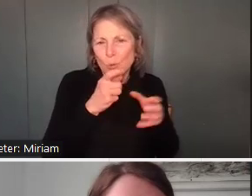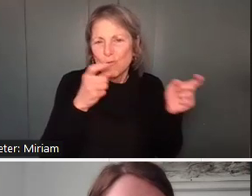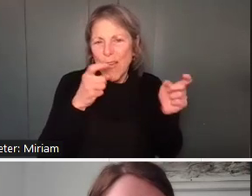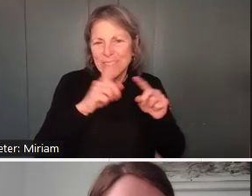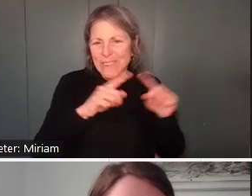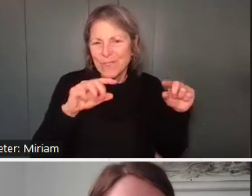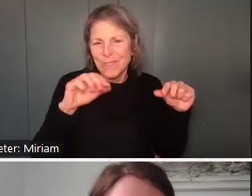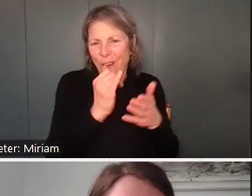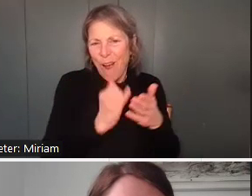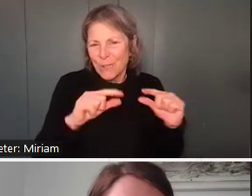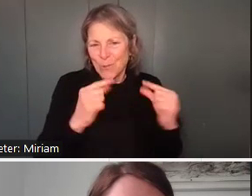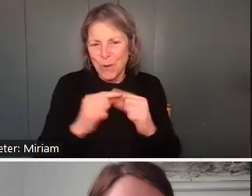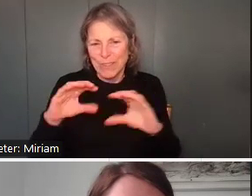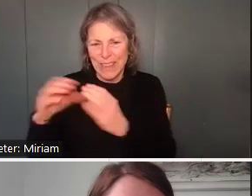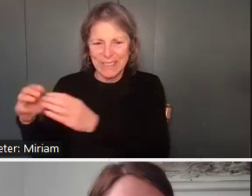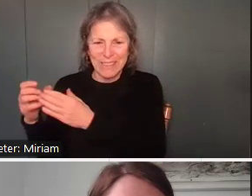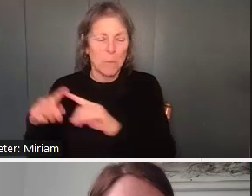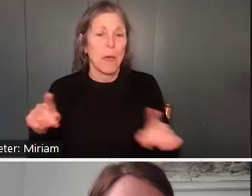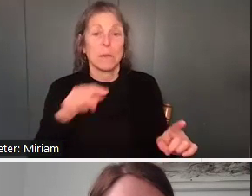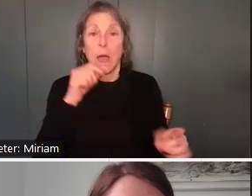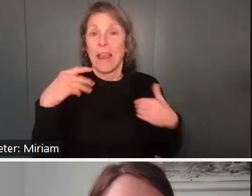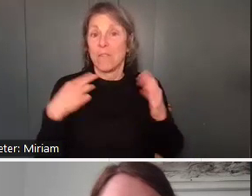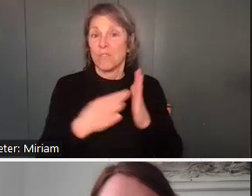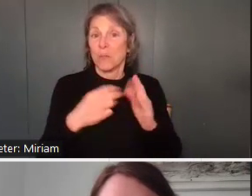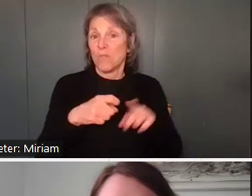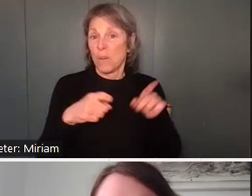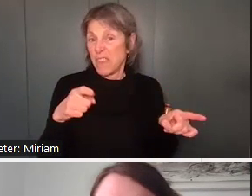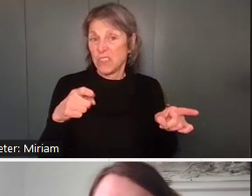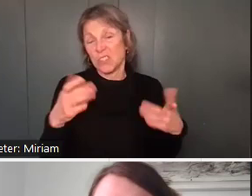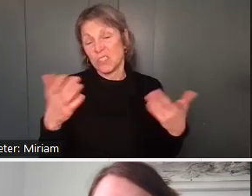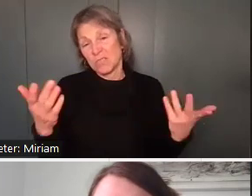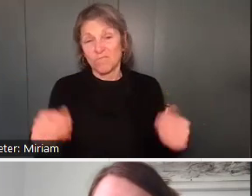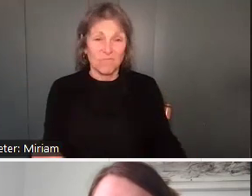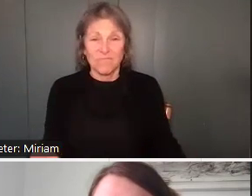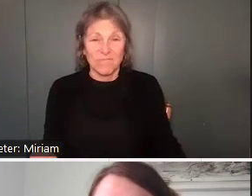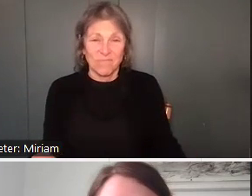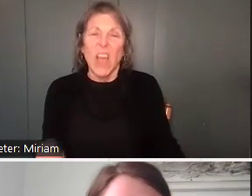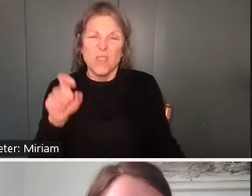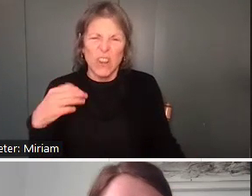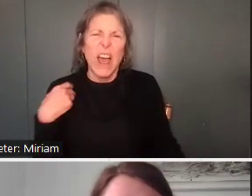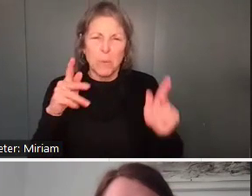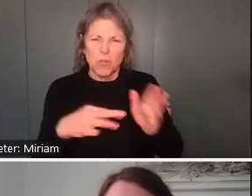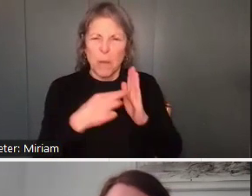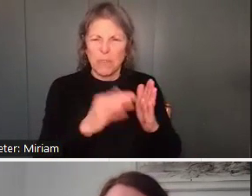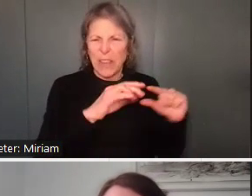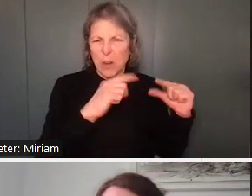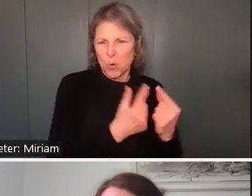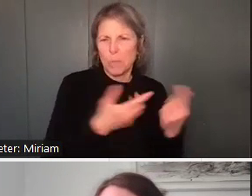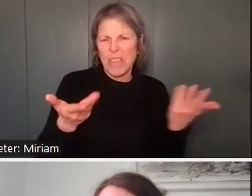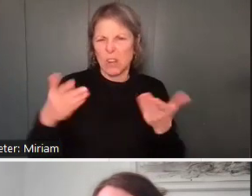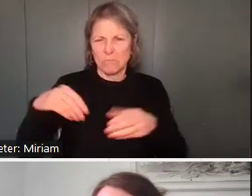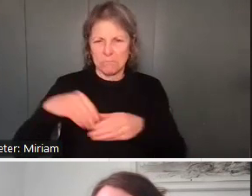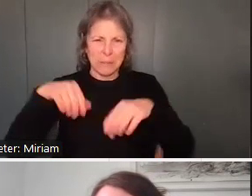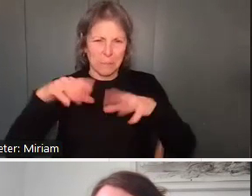But yeah, not having a representative from there is probably not such a good idea. We should have some representative.